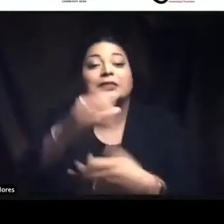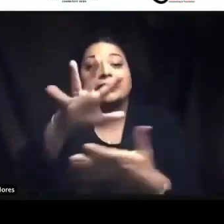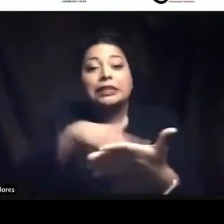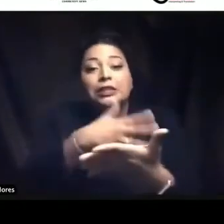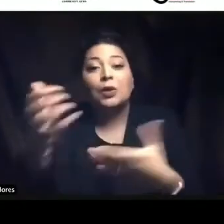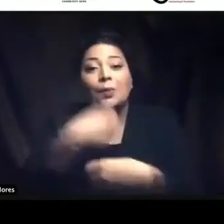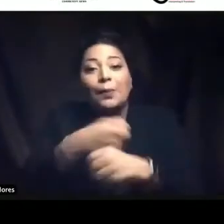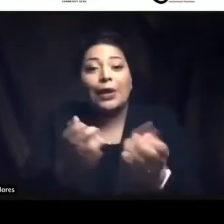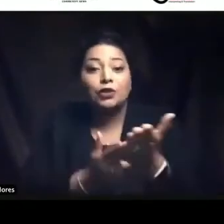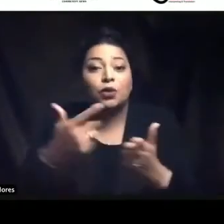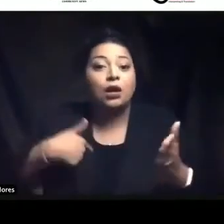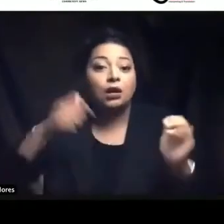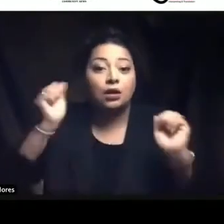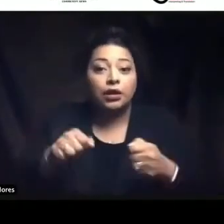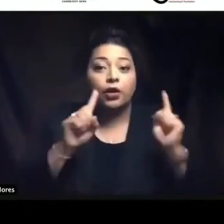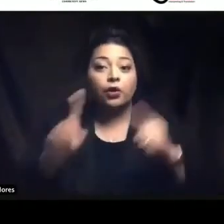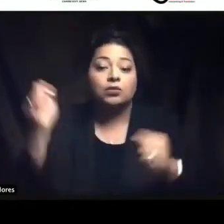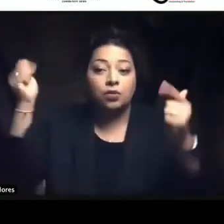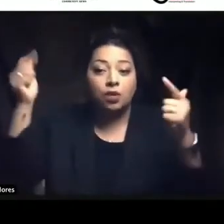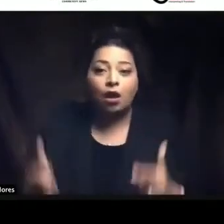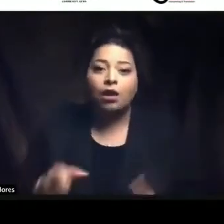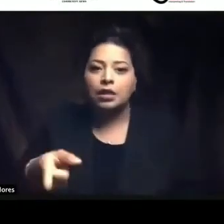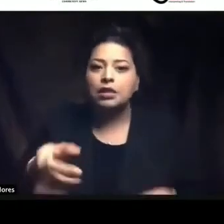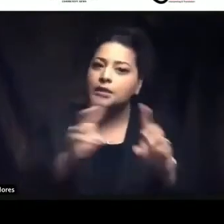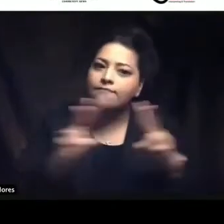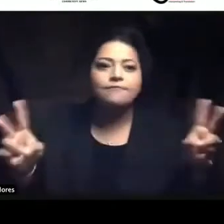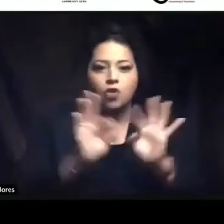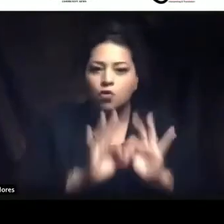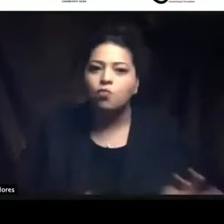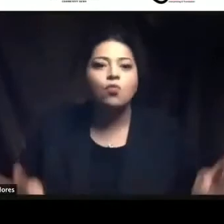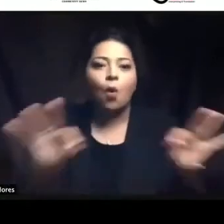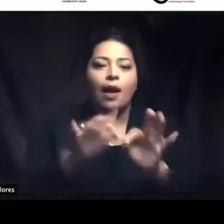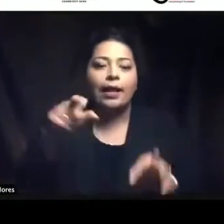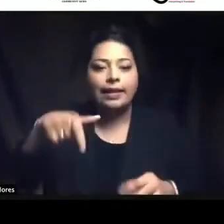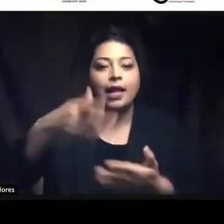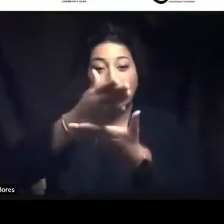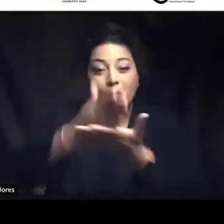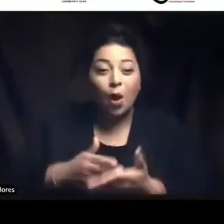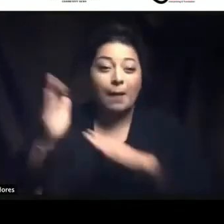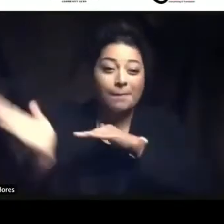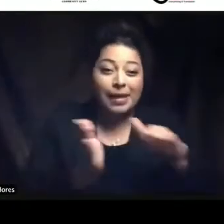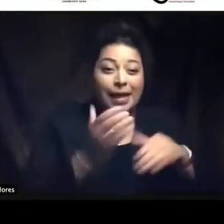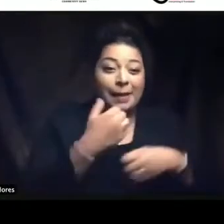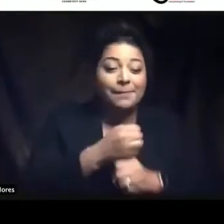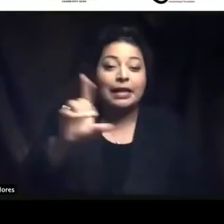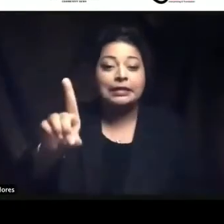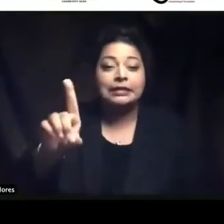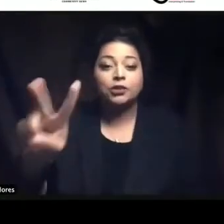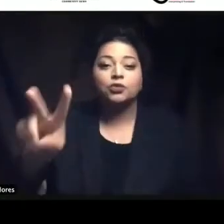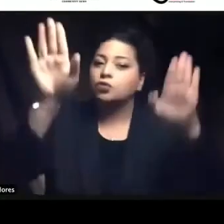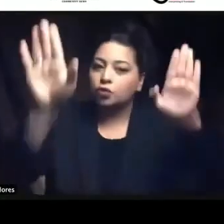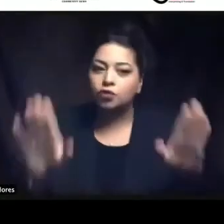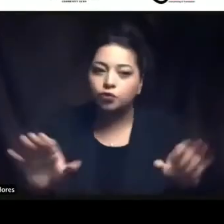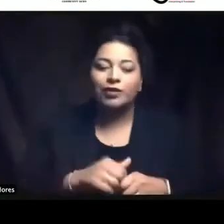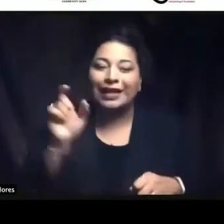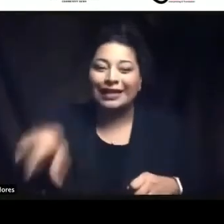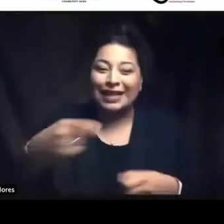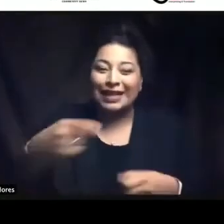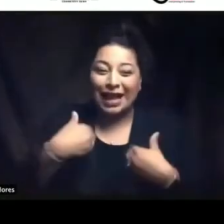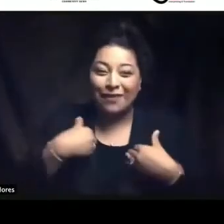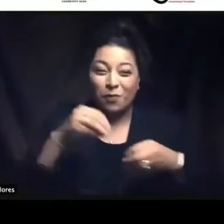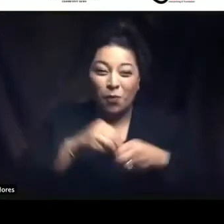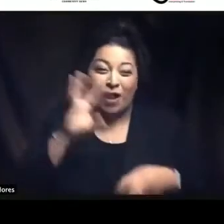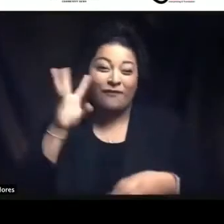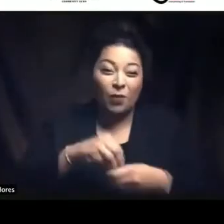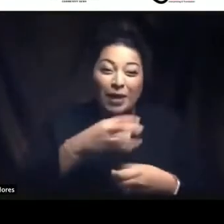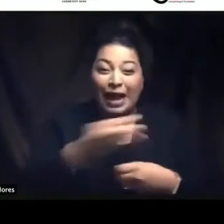to all of them. This is very important because they are part of the plan to make District 2 great. They have to have more involvement and more